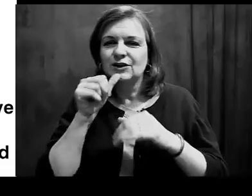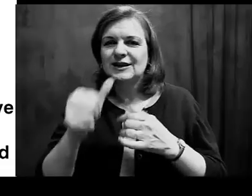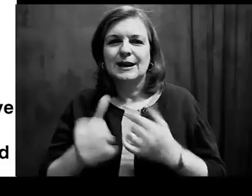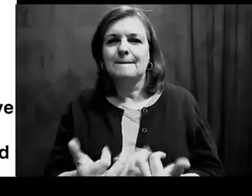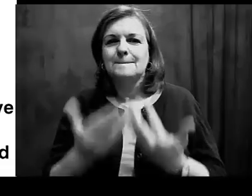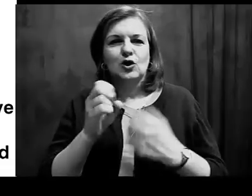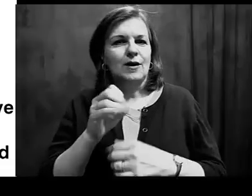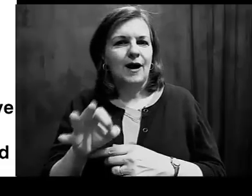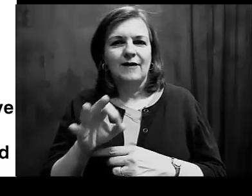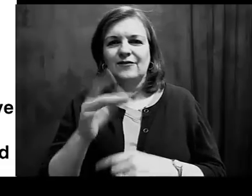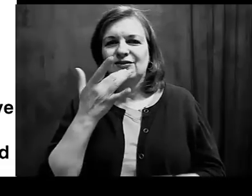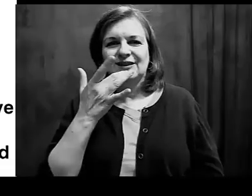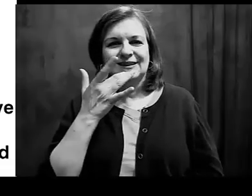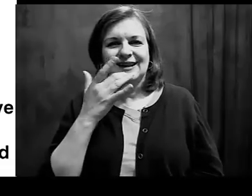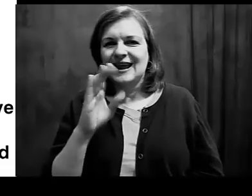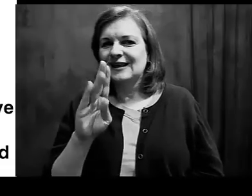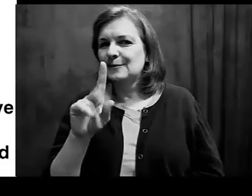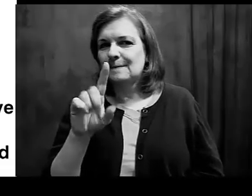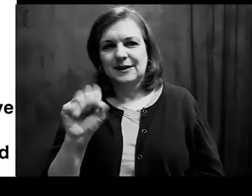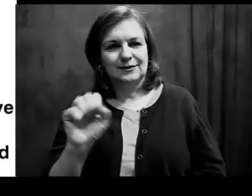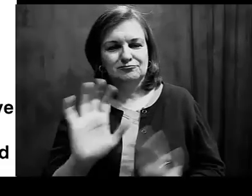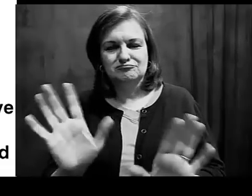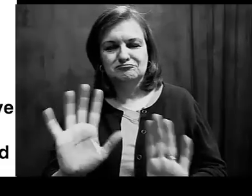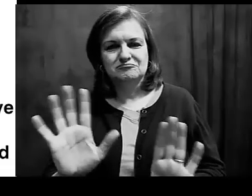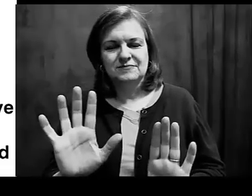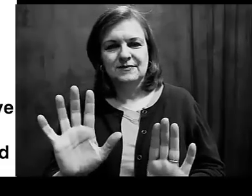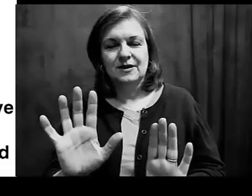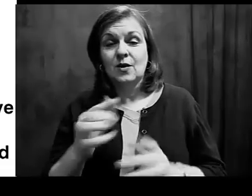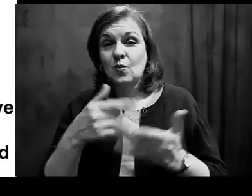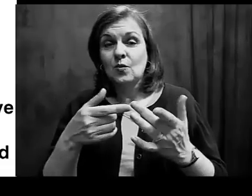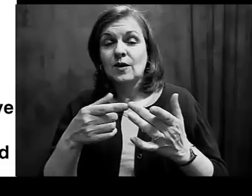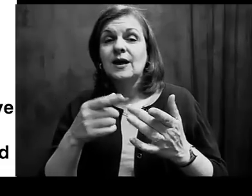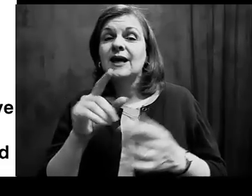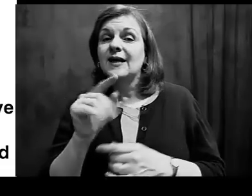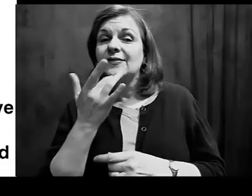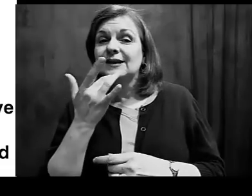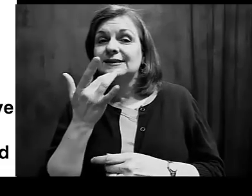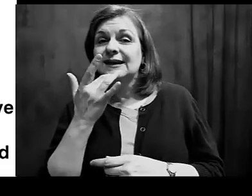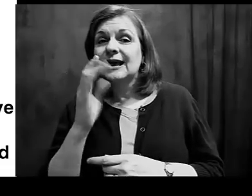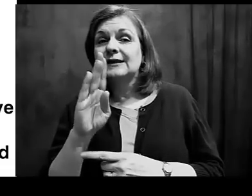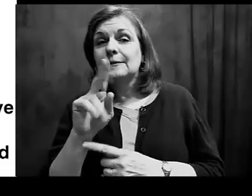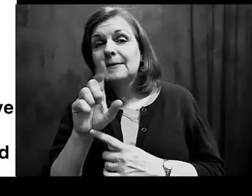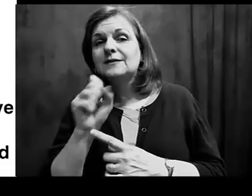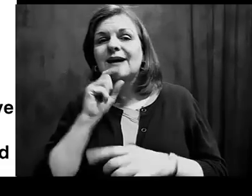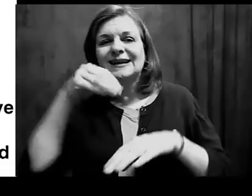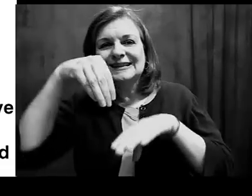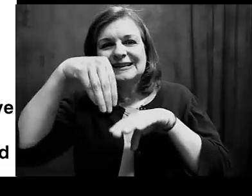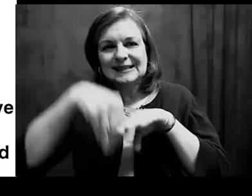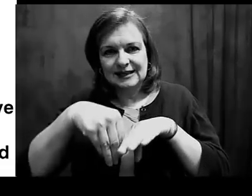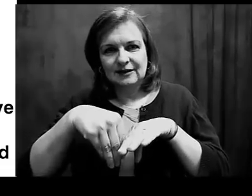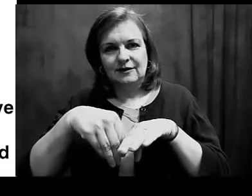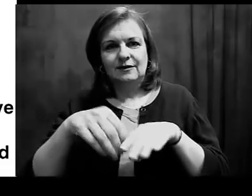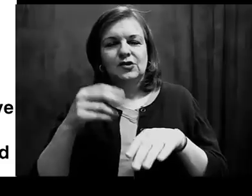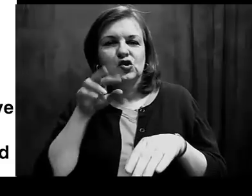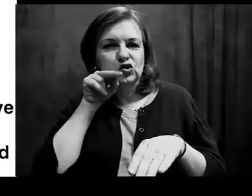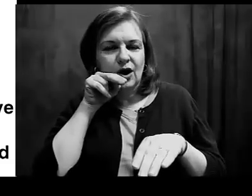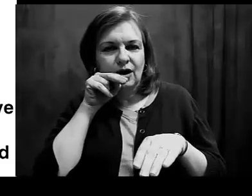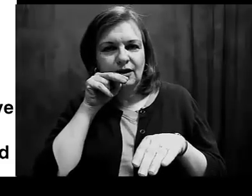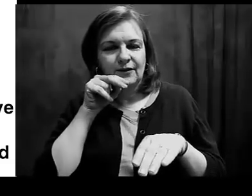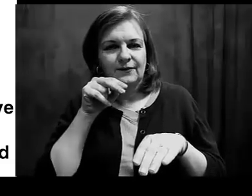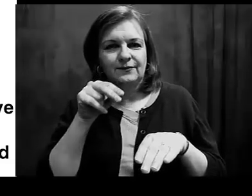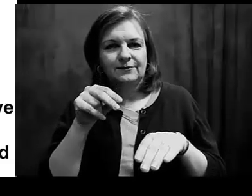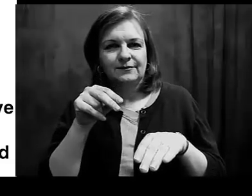your taste buds. Don't worry, okay? The taste buds are actually deep down inside your tongue.